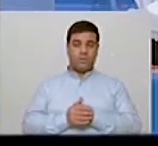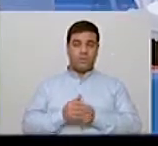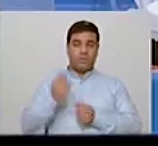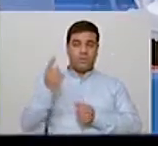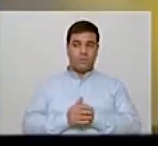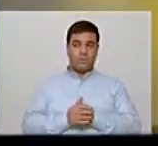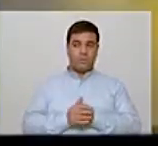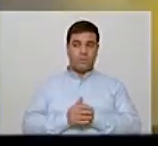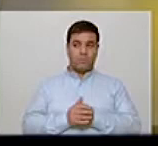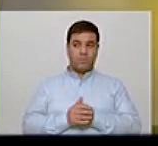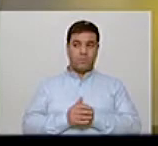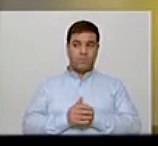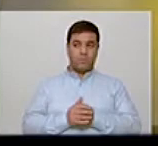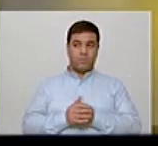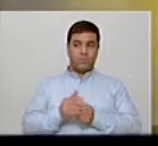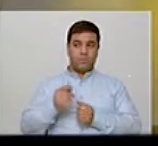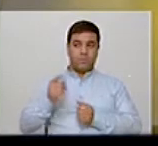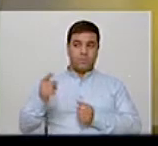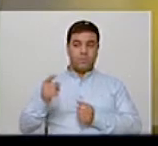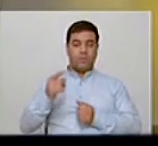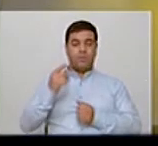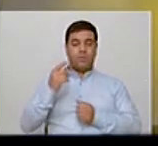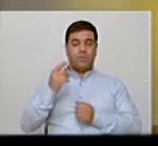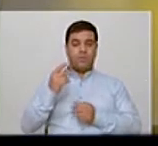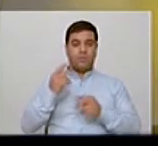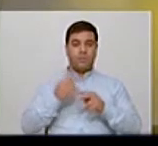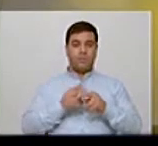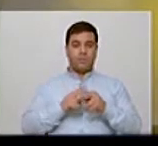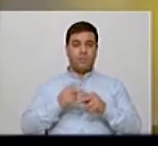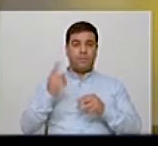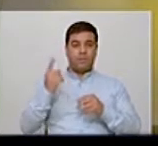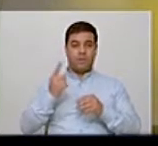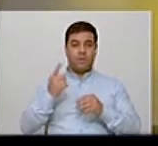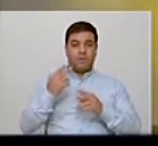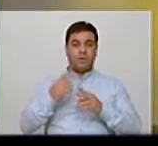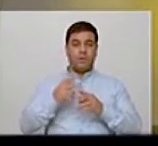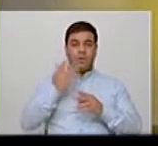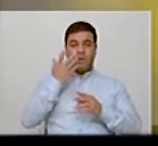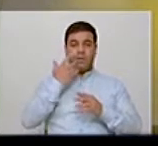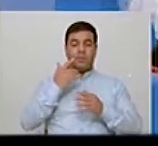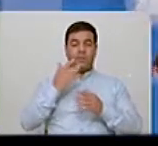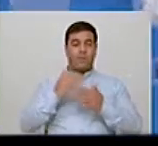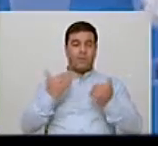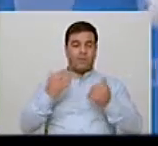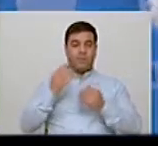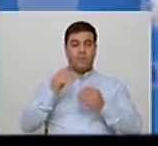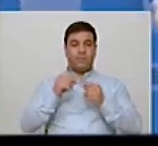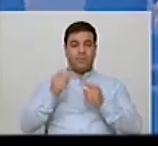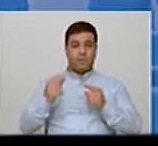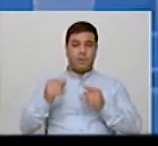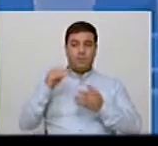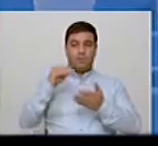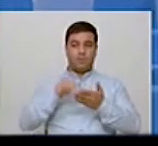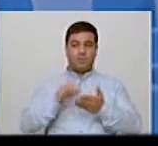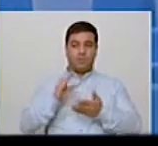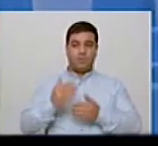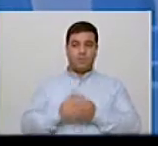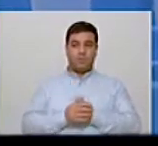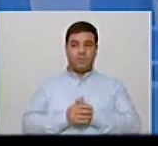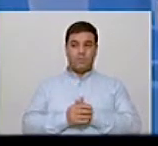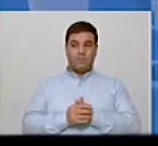birinchi bo'lib pinset yordamida demak rangsiz bargimizni botirib olamiz.